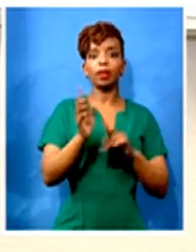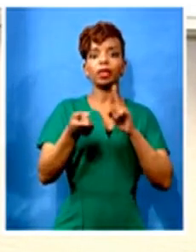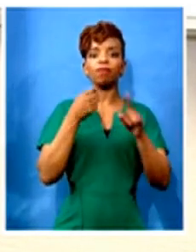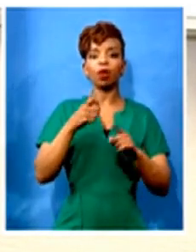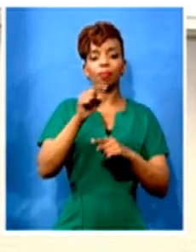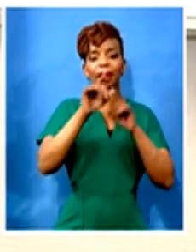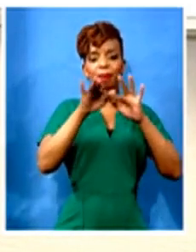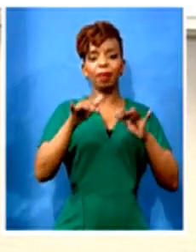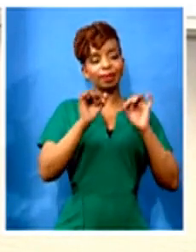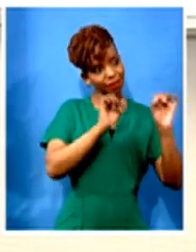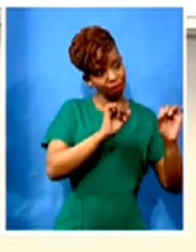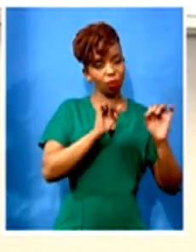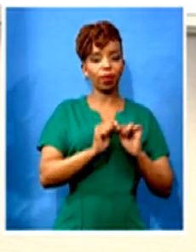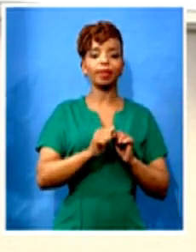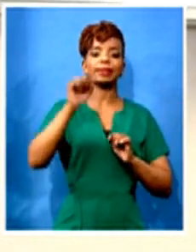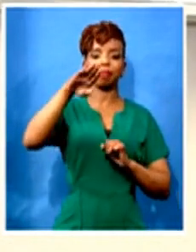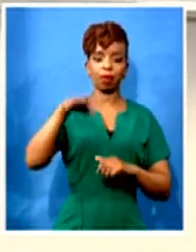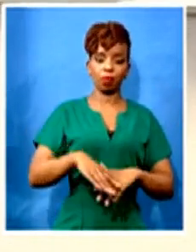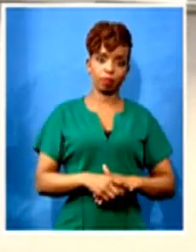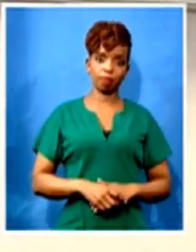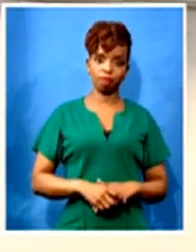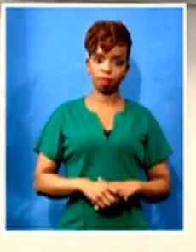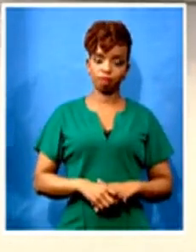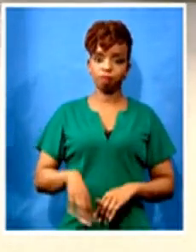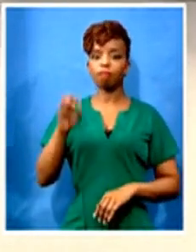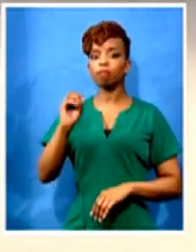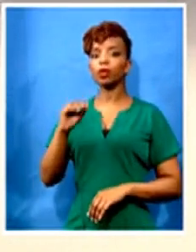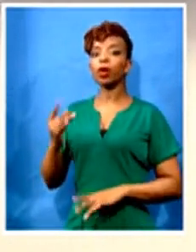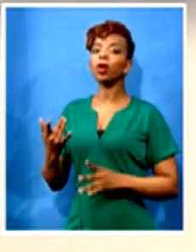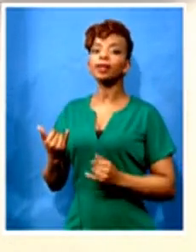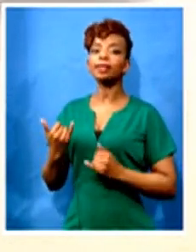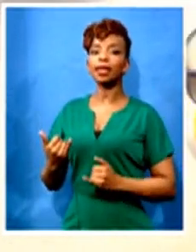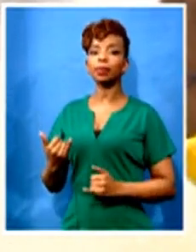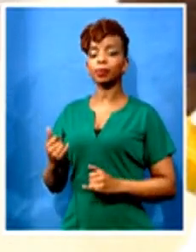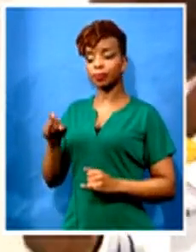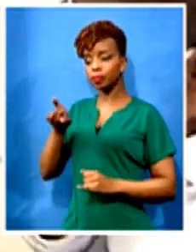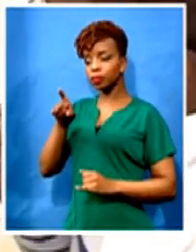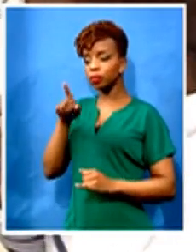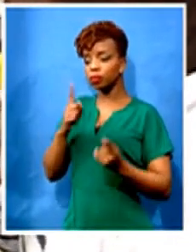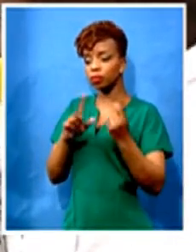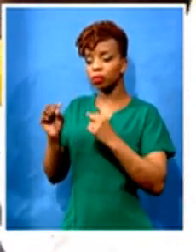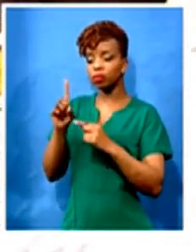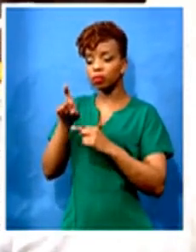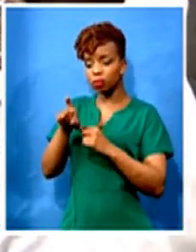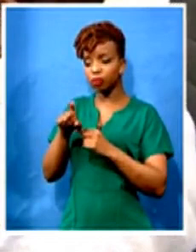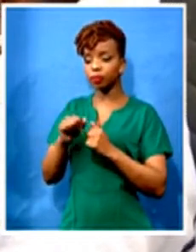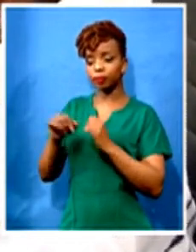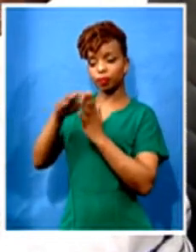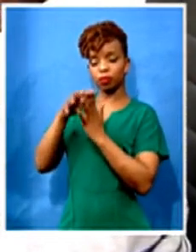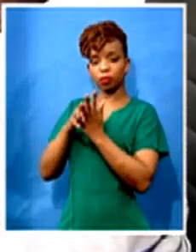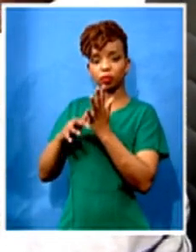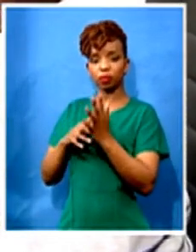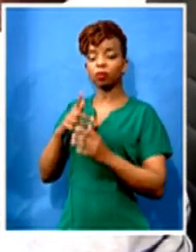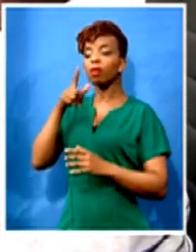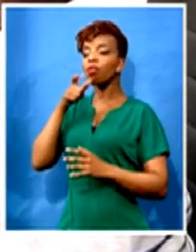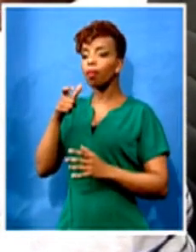comes to the Zimbabwean government, they didn't respond kindly to the EFF statement and to Julius Malema's comments on the current situation in the country